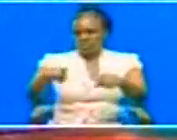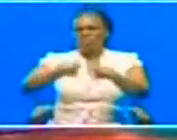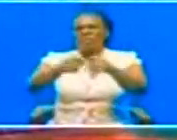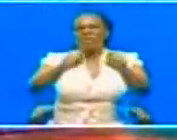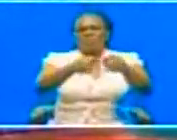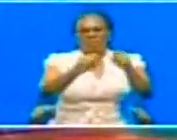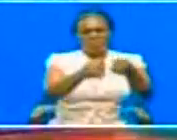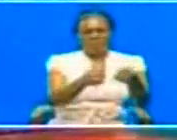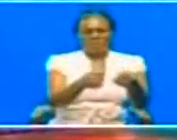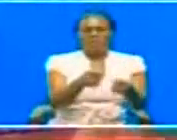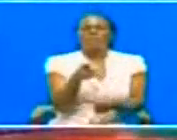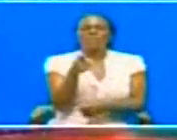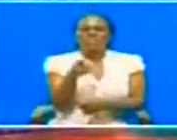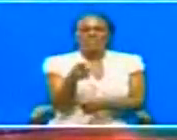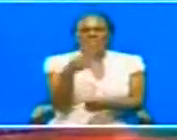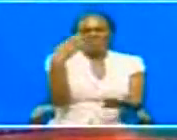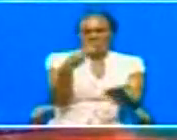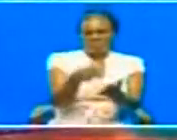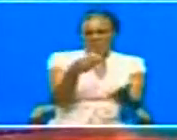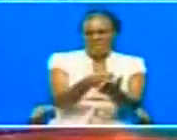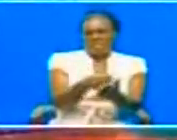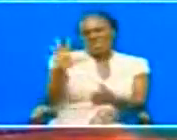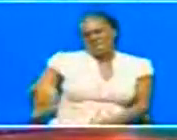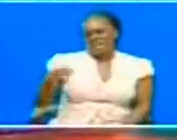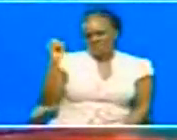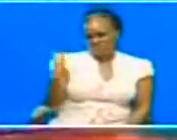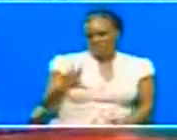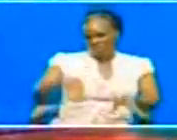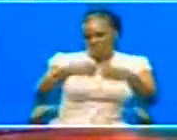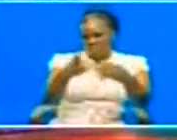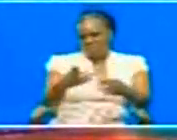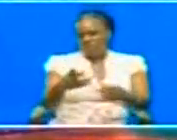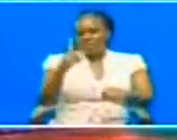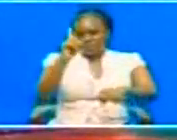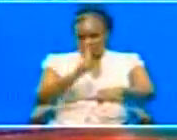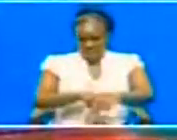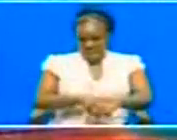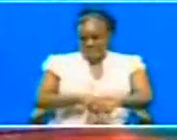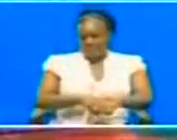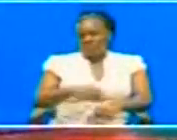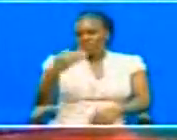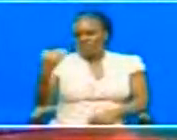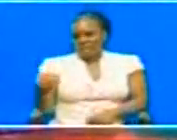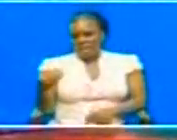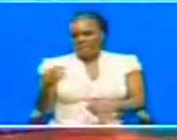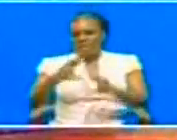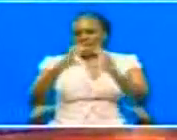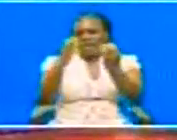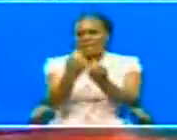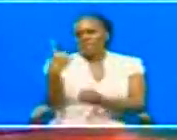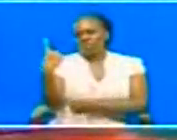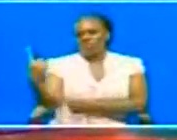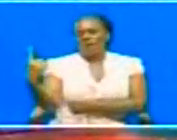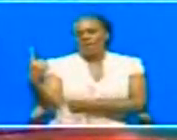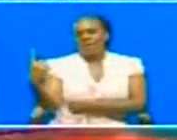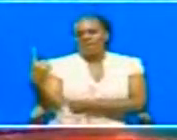you know, at the moment it's financial constraints also there. So we give glasses when the child is entering for standard one, and let the child